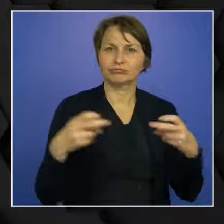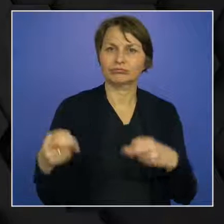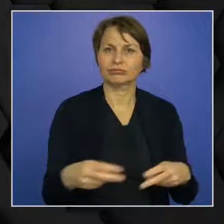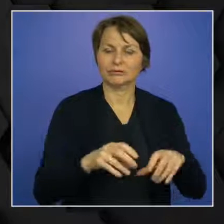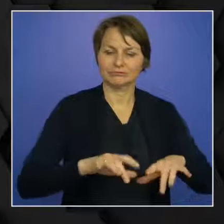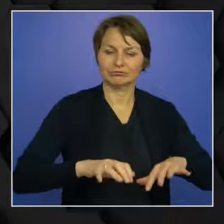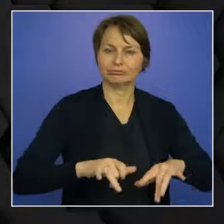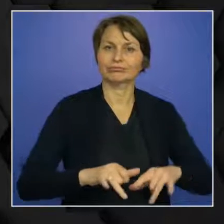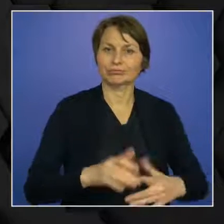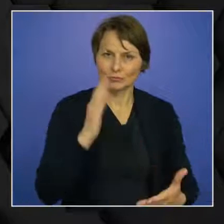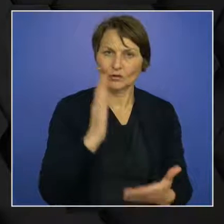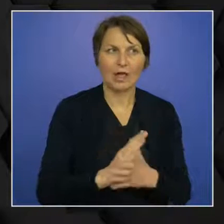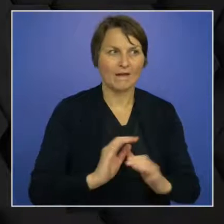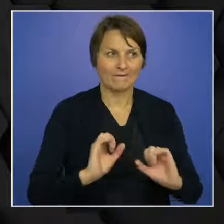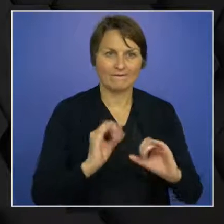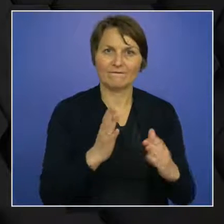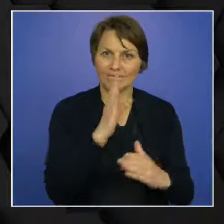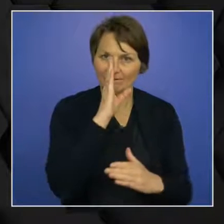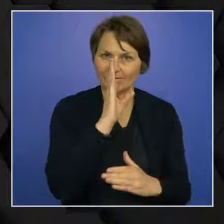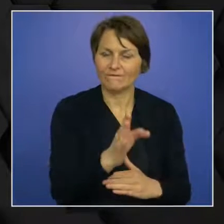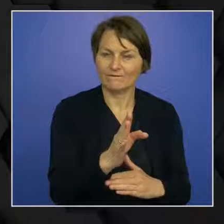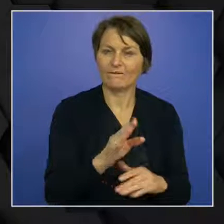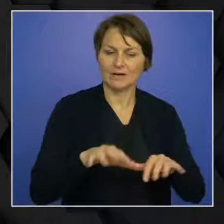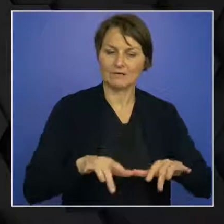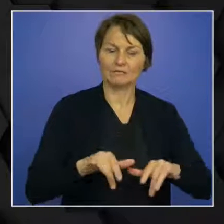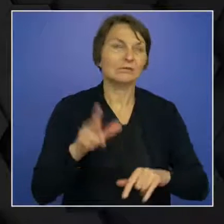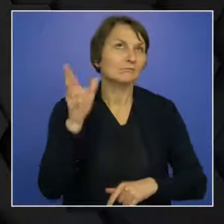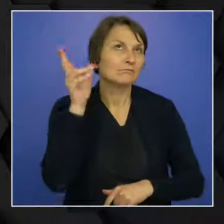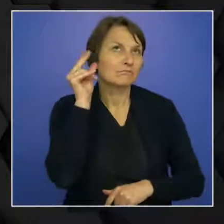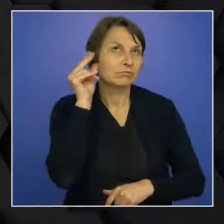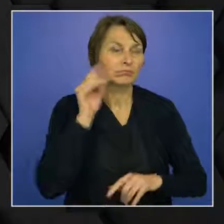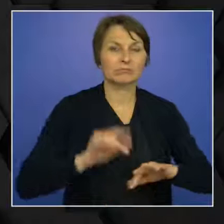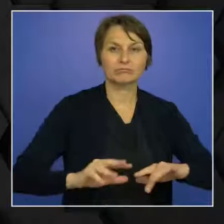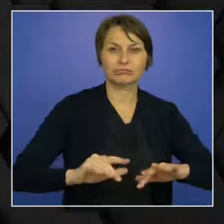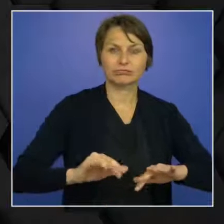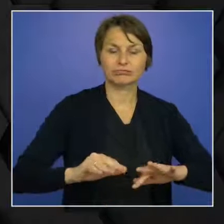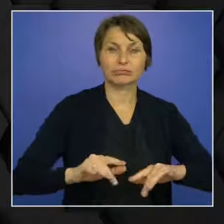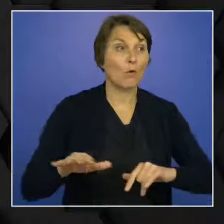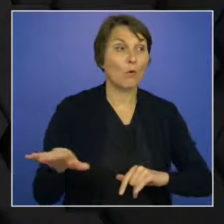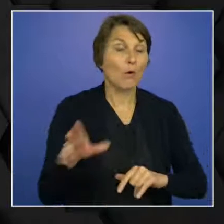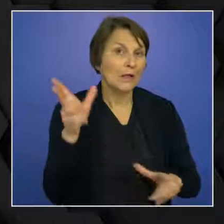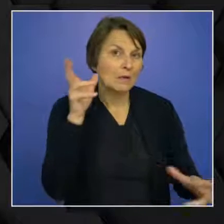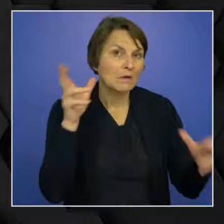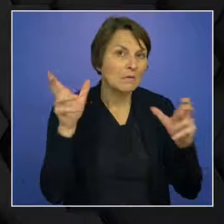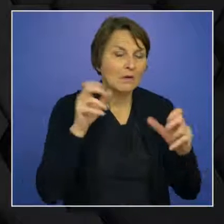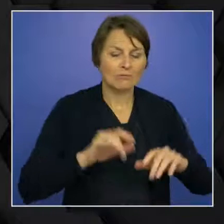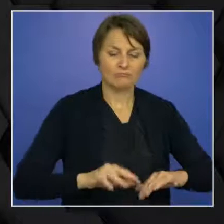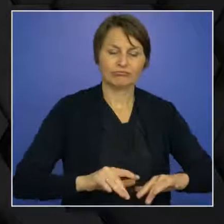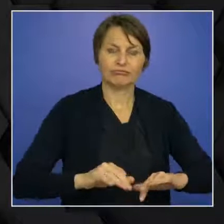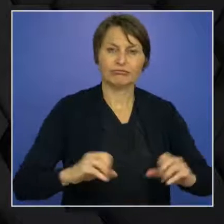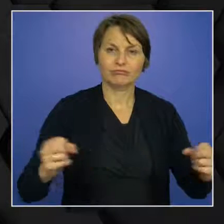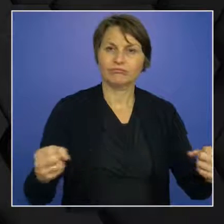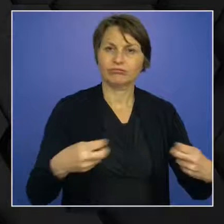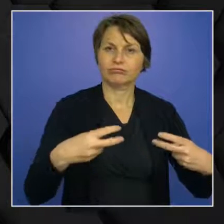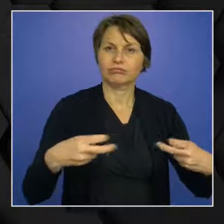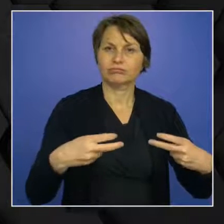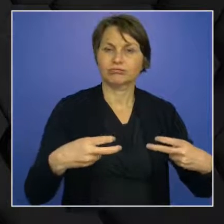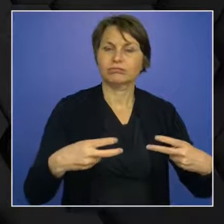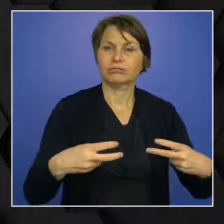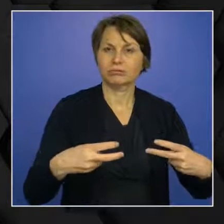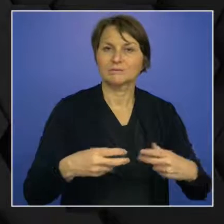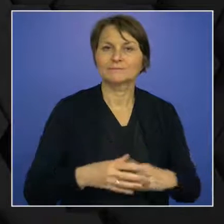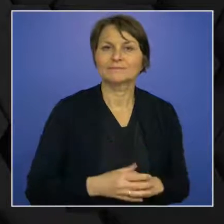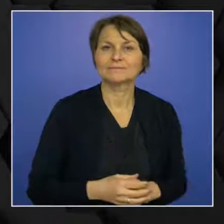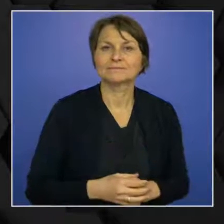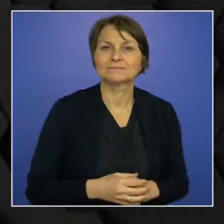the actual transcript of the whole conversation, of the whole series, and then that is mostly